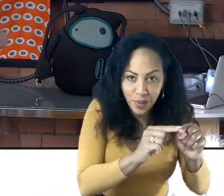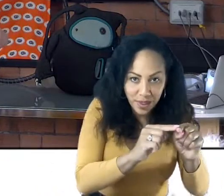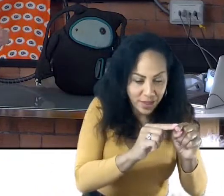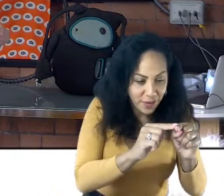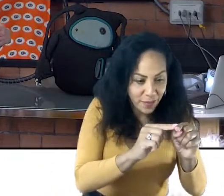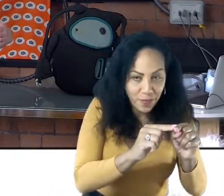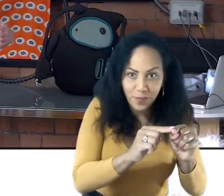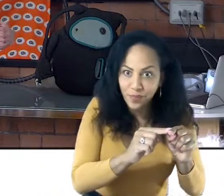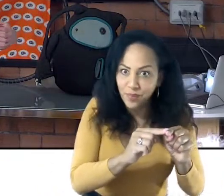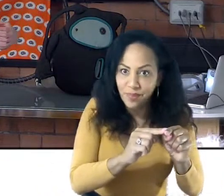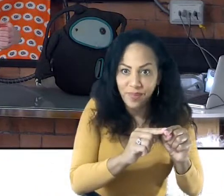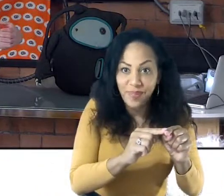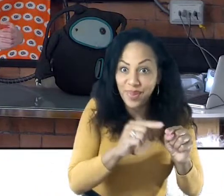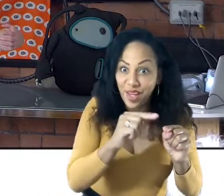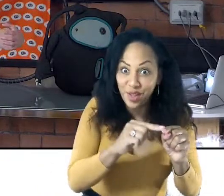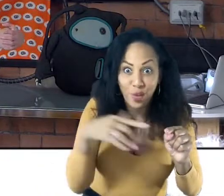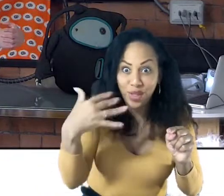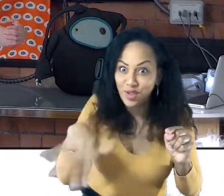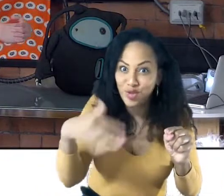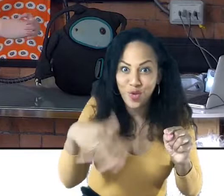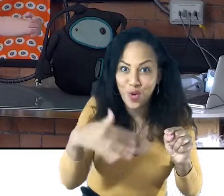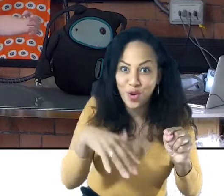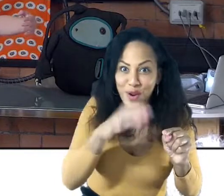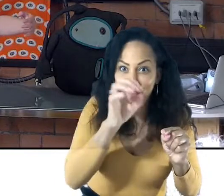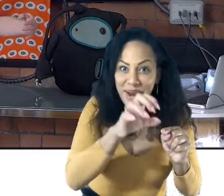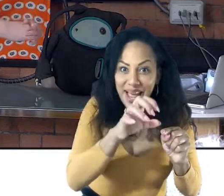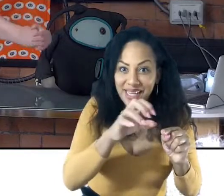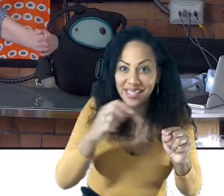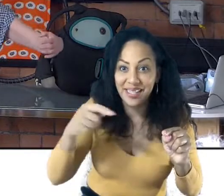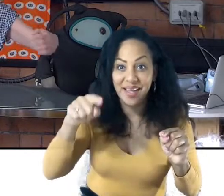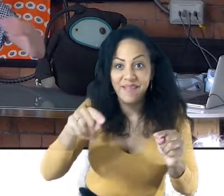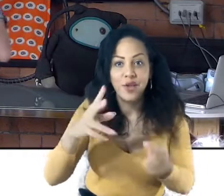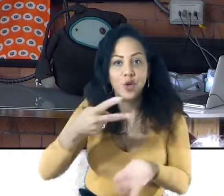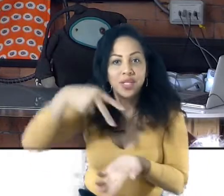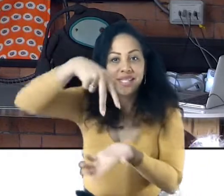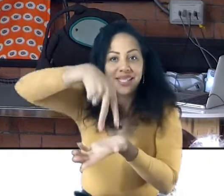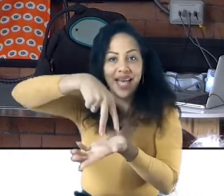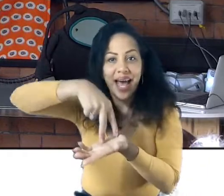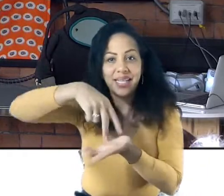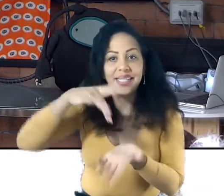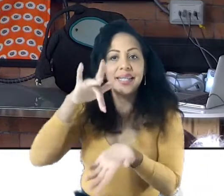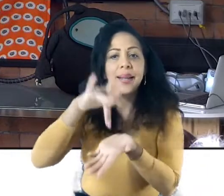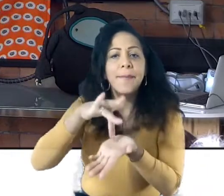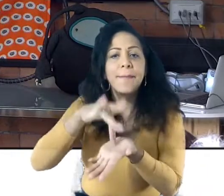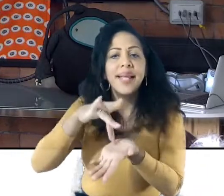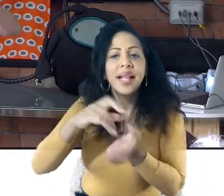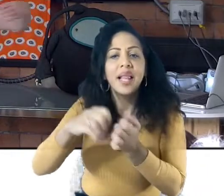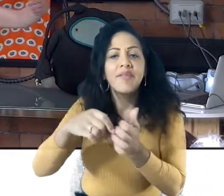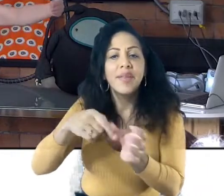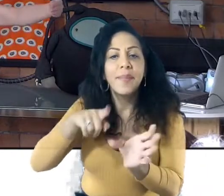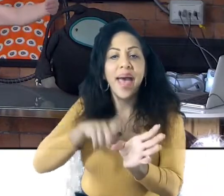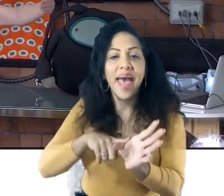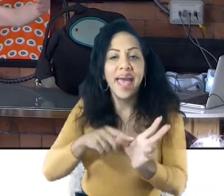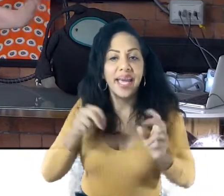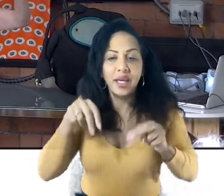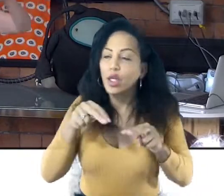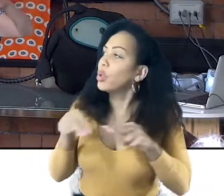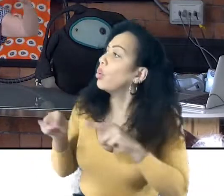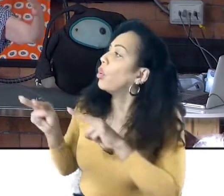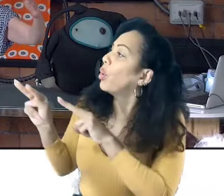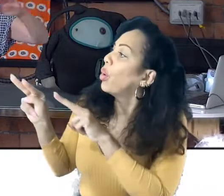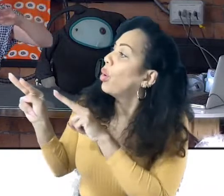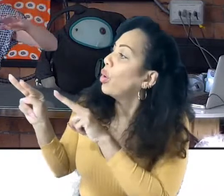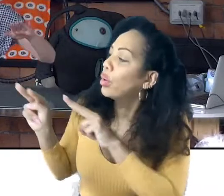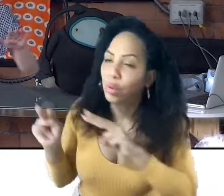If you're kind of in the middle of the bay, you can see all the towns around the bay. You get a real sense of, it's almost